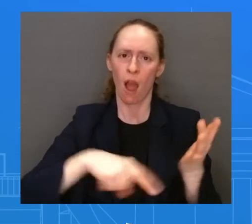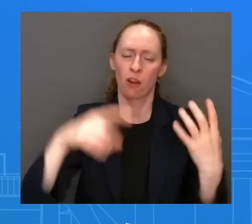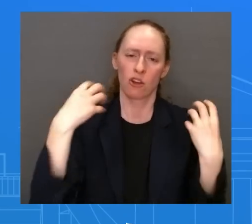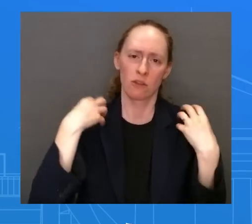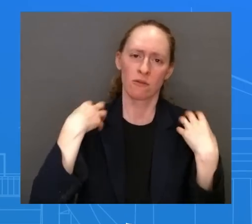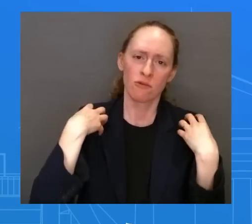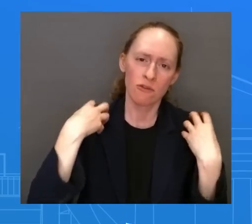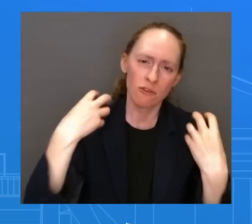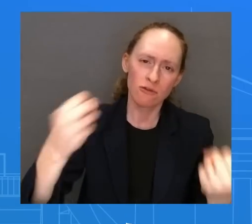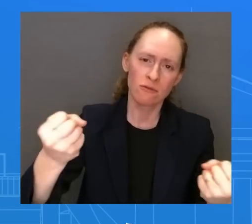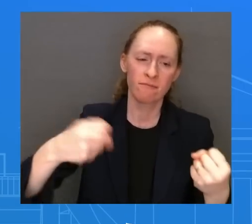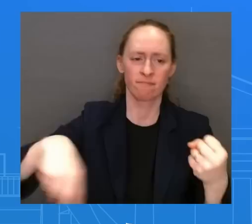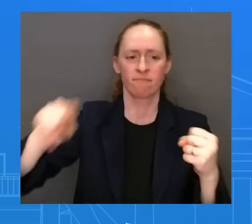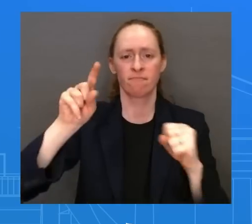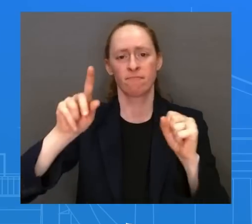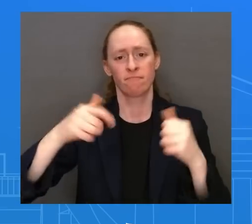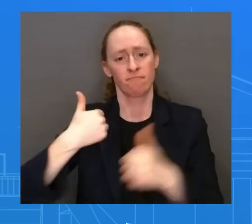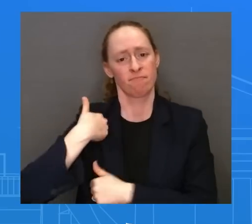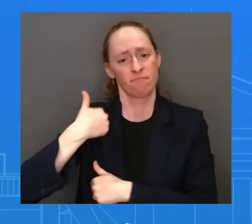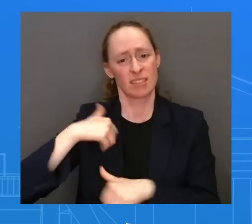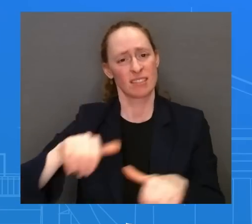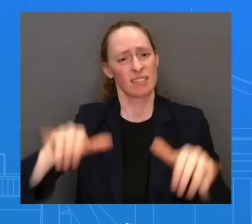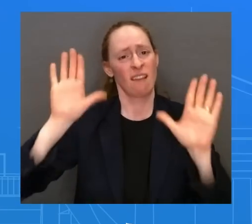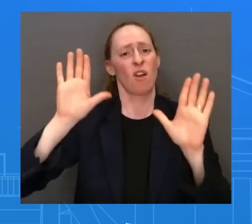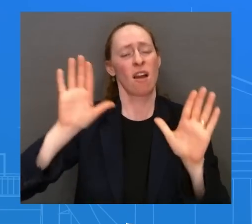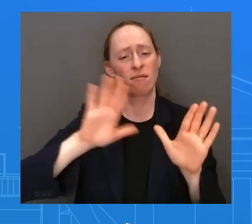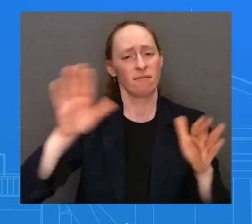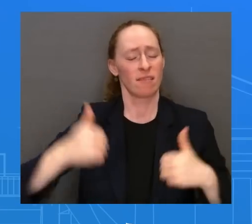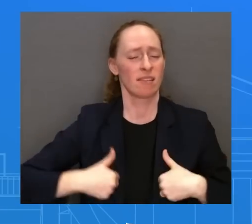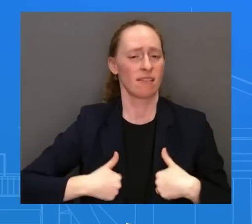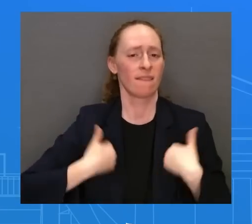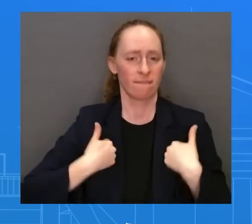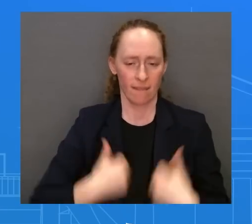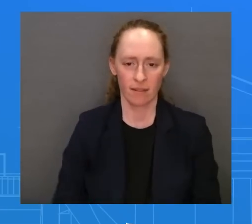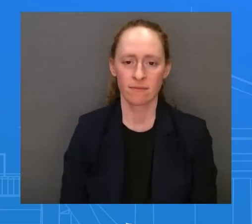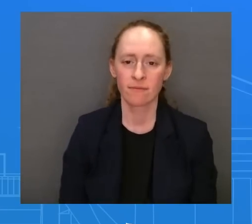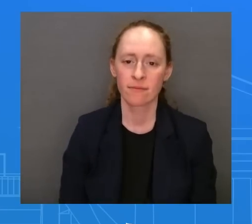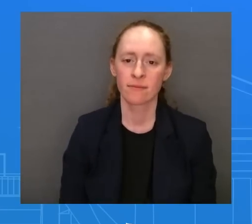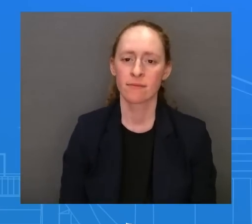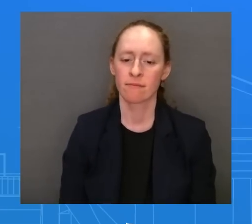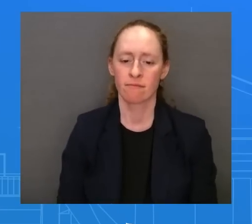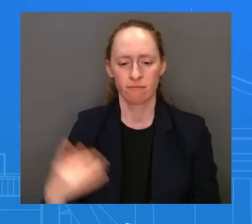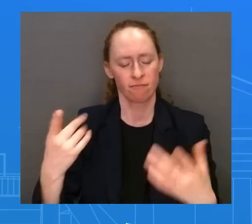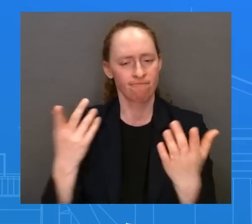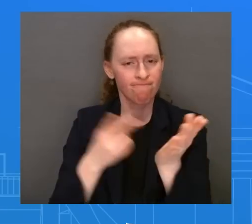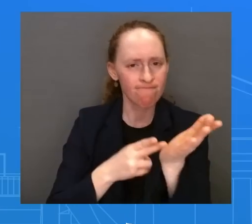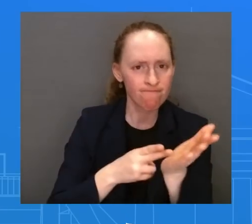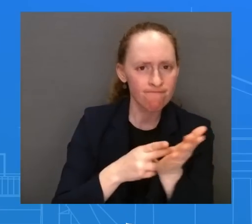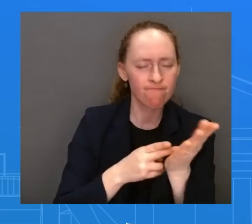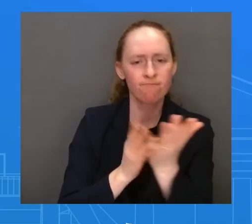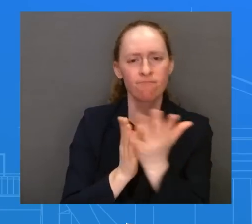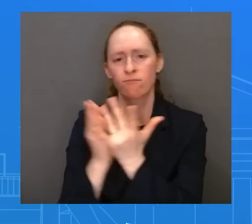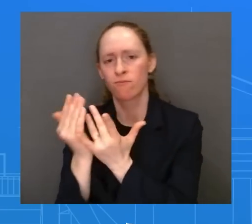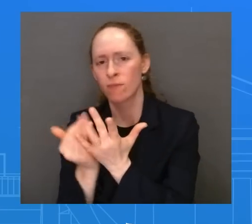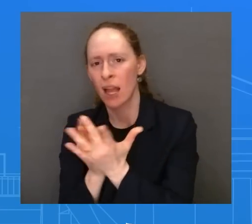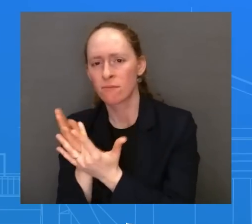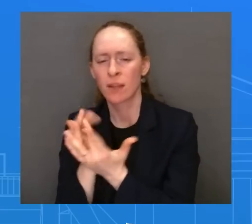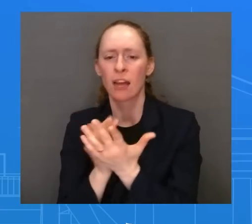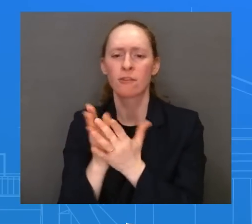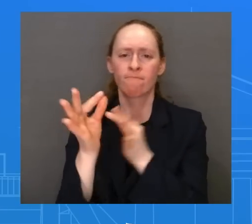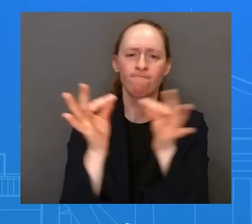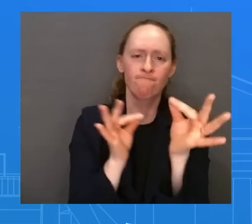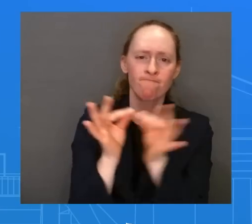have been very open and honest and transparent about uh about the sorrow that they feel for for those that lost their